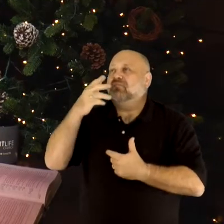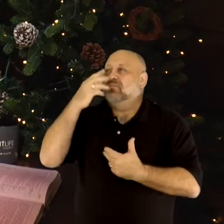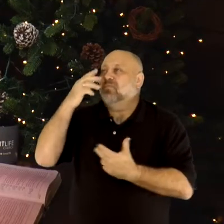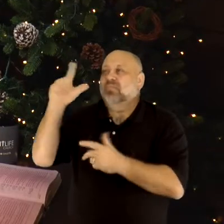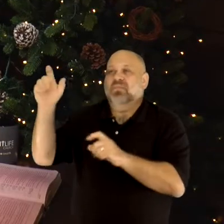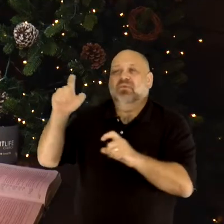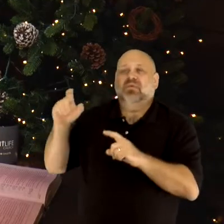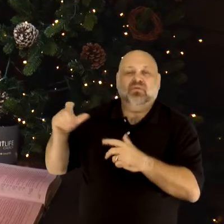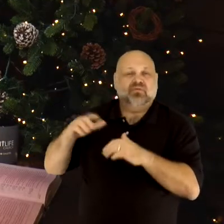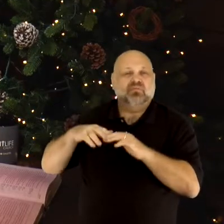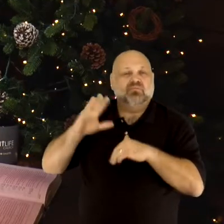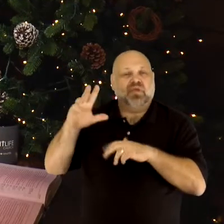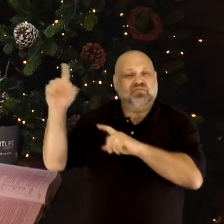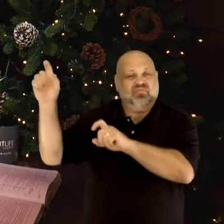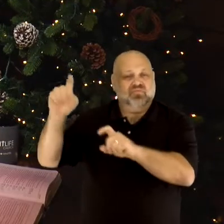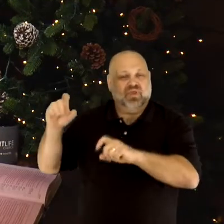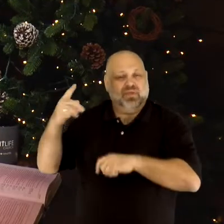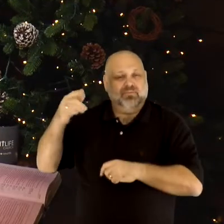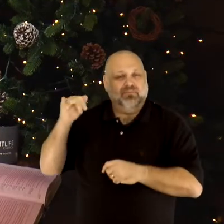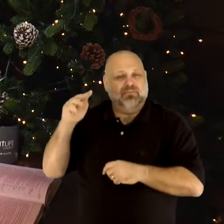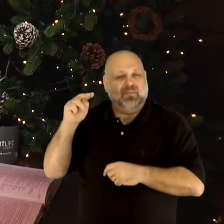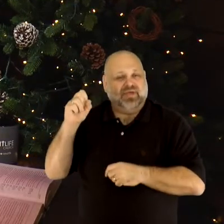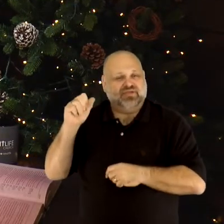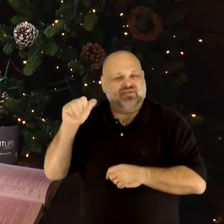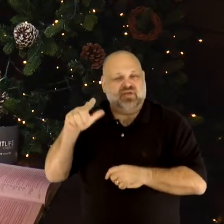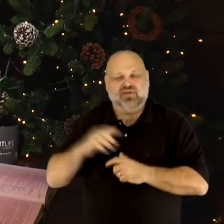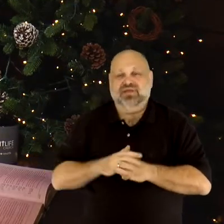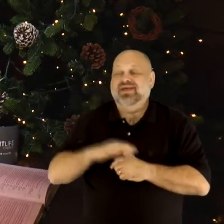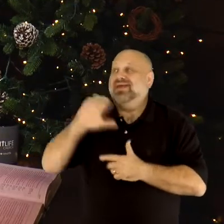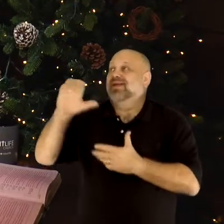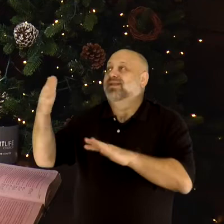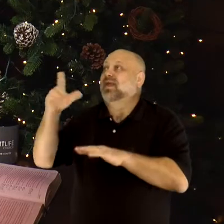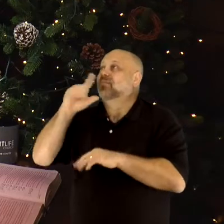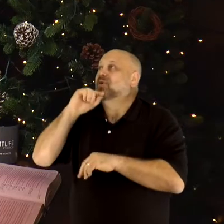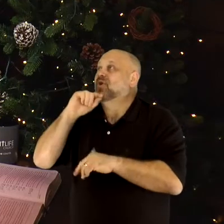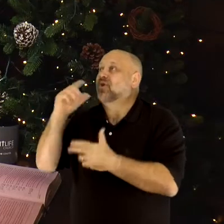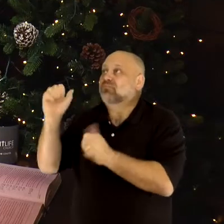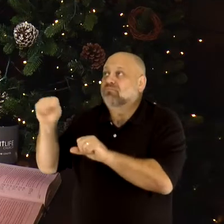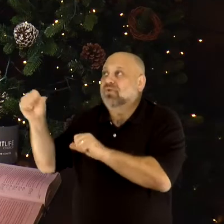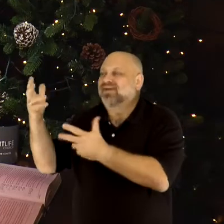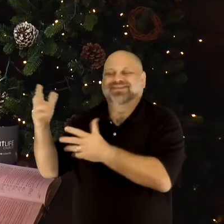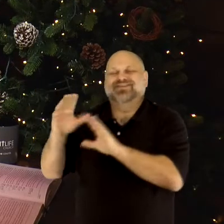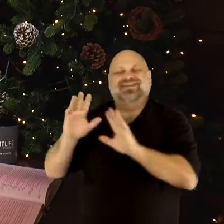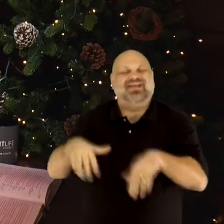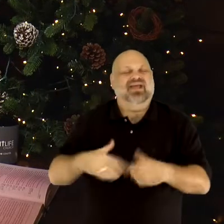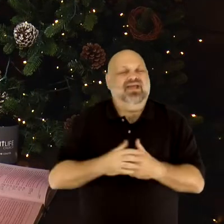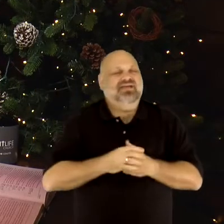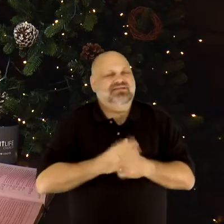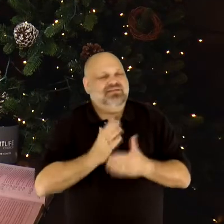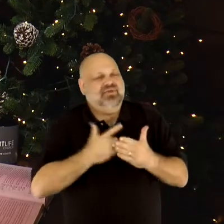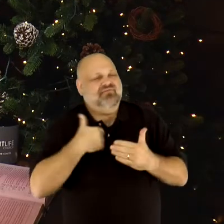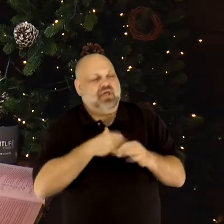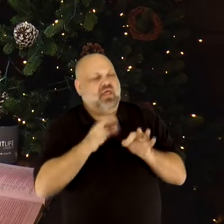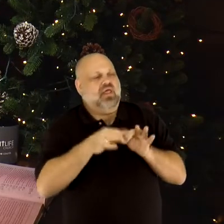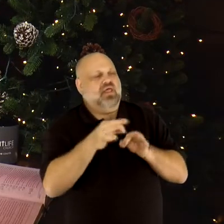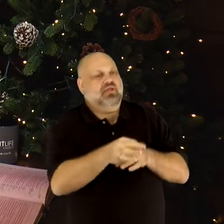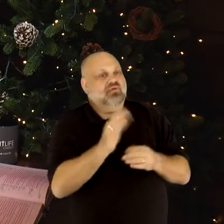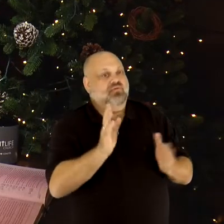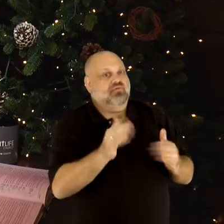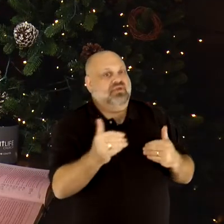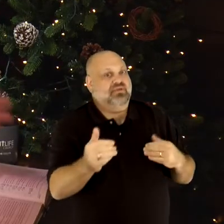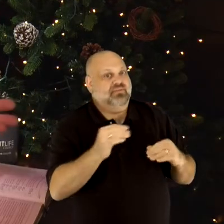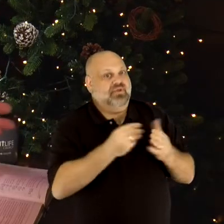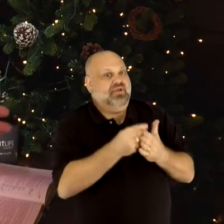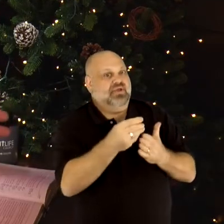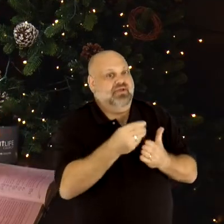tree is a cherished tradition. About a month before Christmas, around Thanksgiving, it goes up, although some of us do it later. Then there are the ones that do